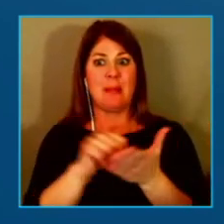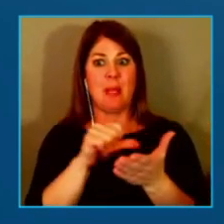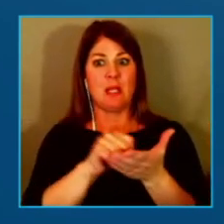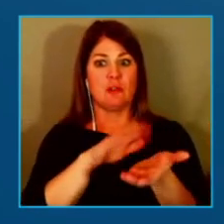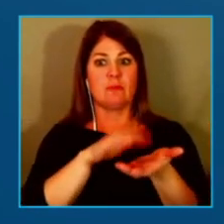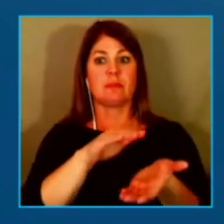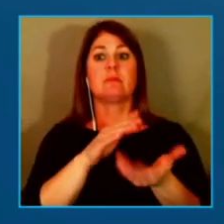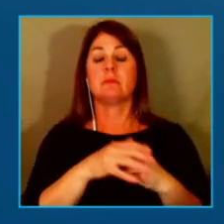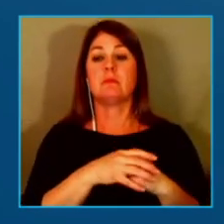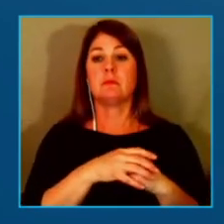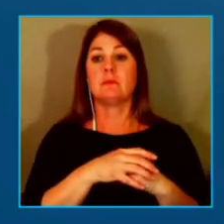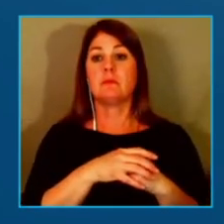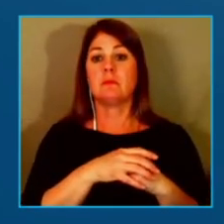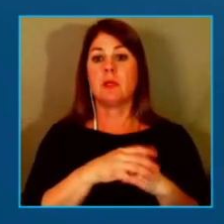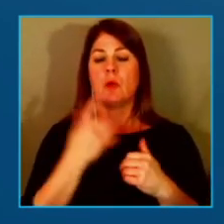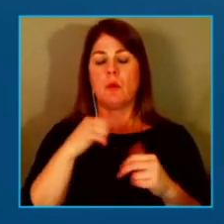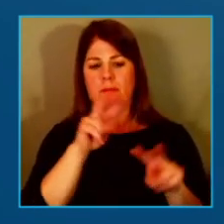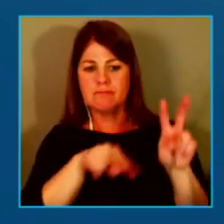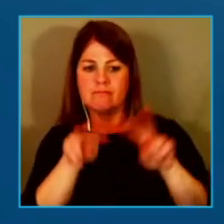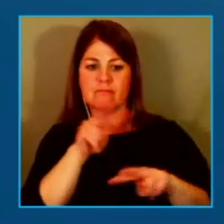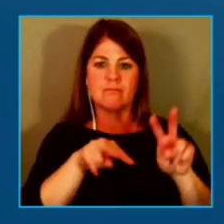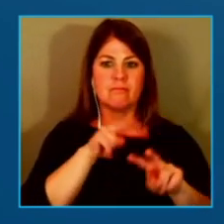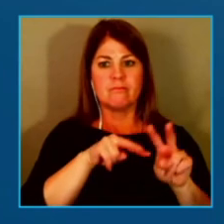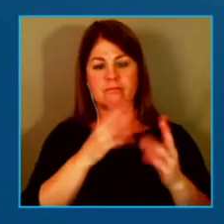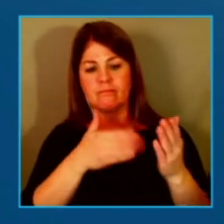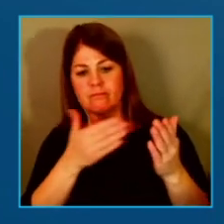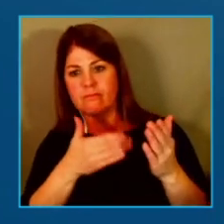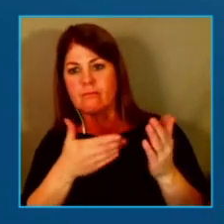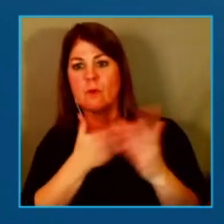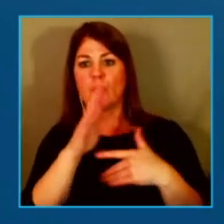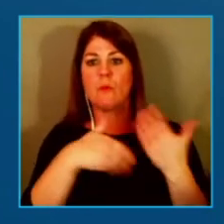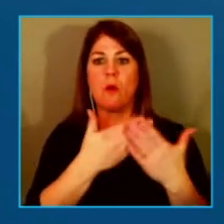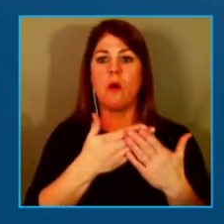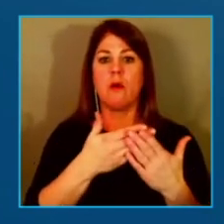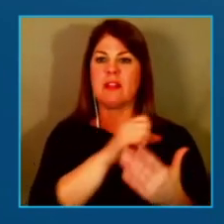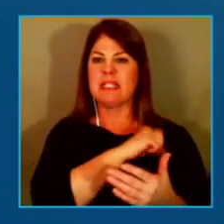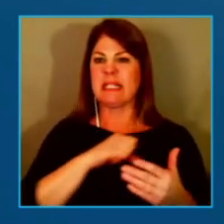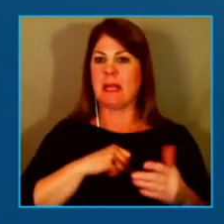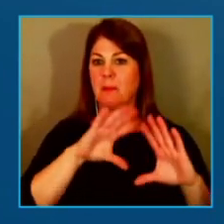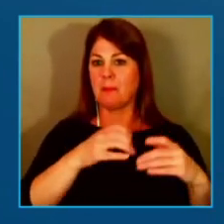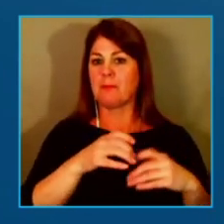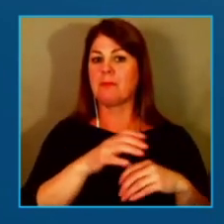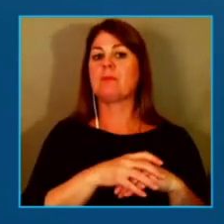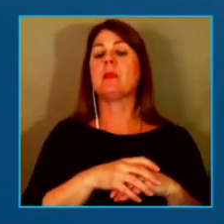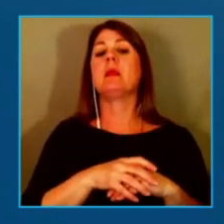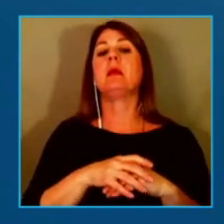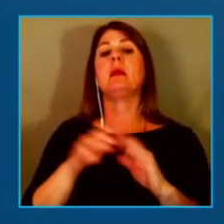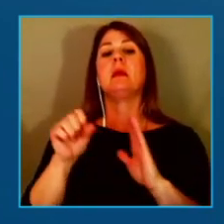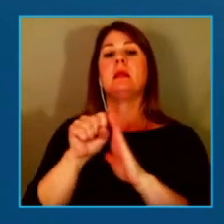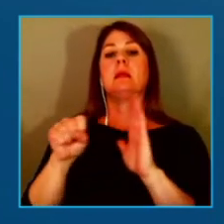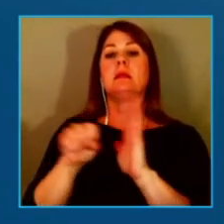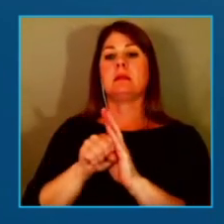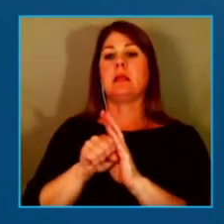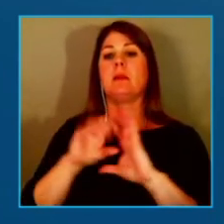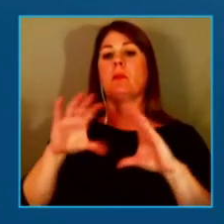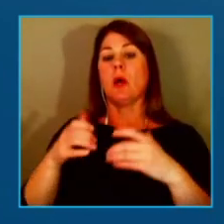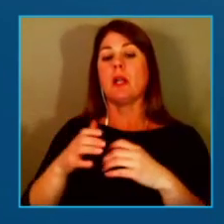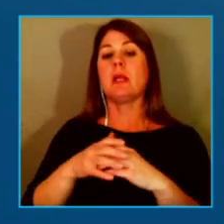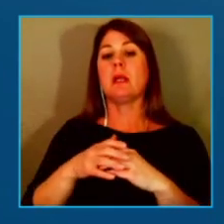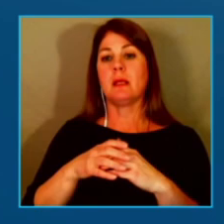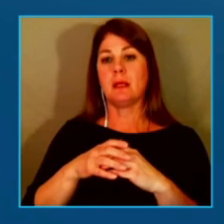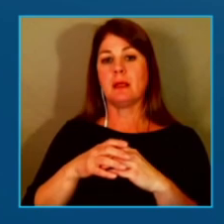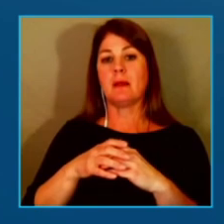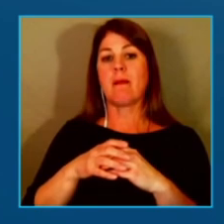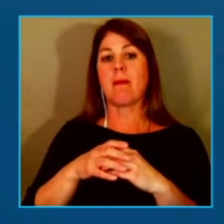that were carefully reviewed by the state party. The state party, as Chair Biafor mentioned, has been looking at this process for nearly a